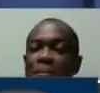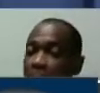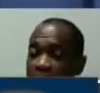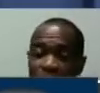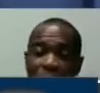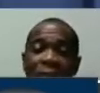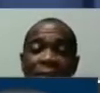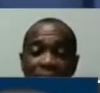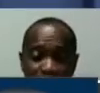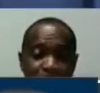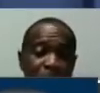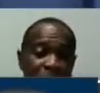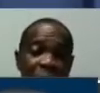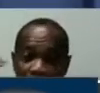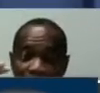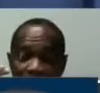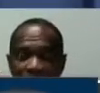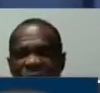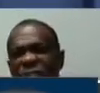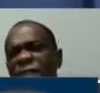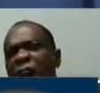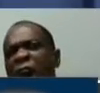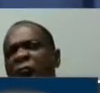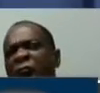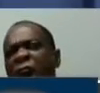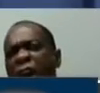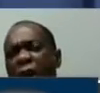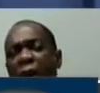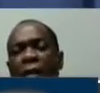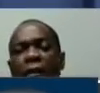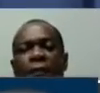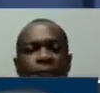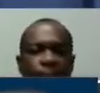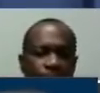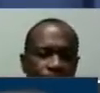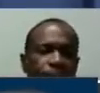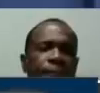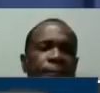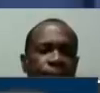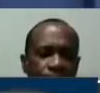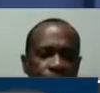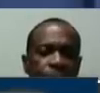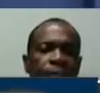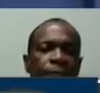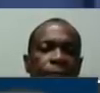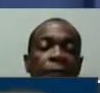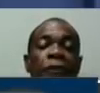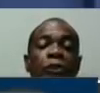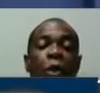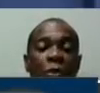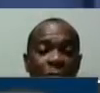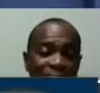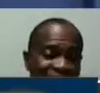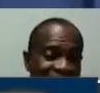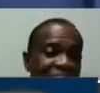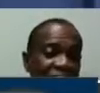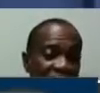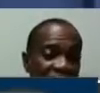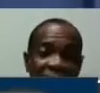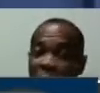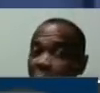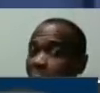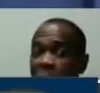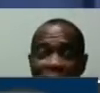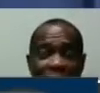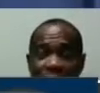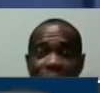them a little bit specially because that distance in water. So they have always had more vaccines